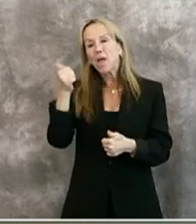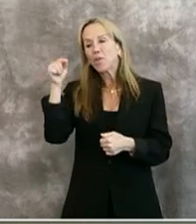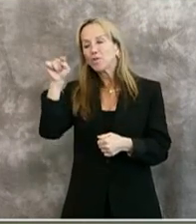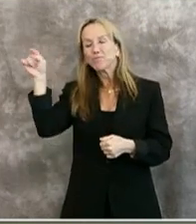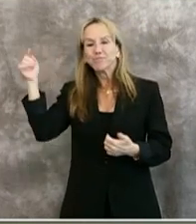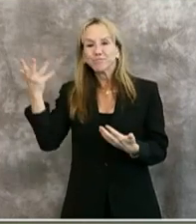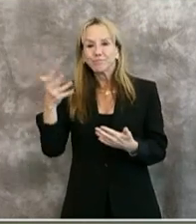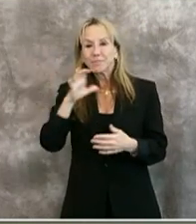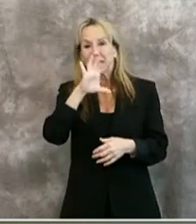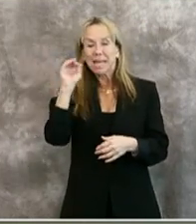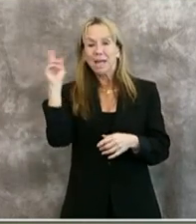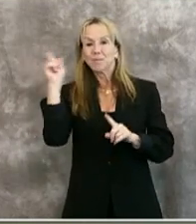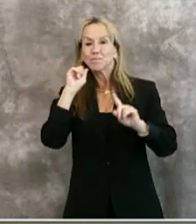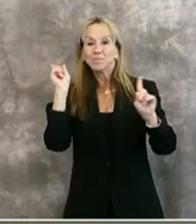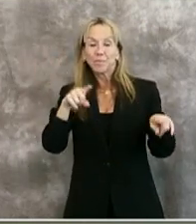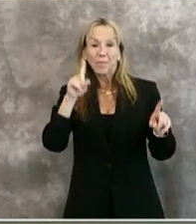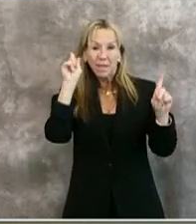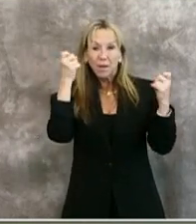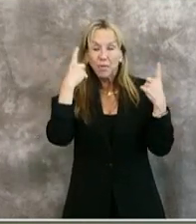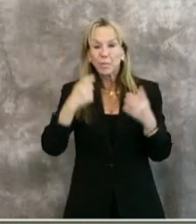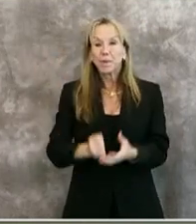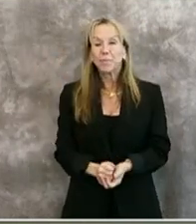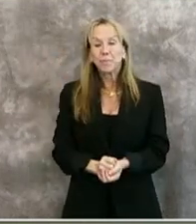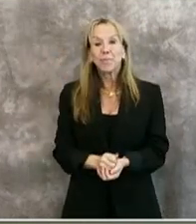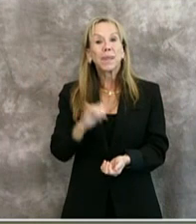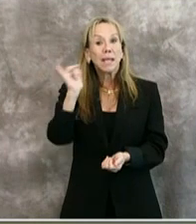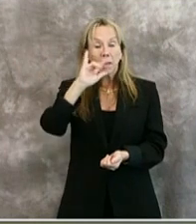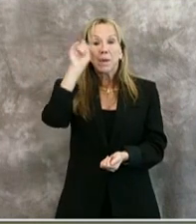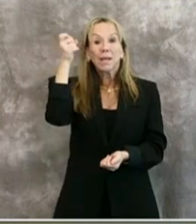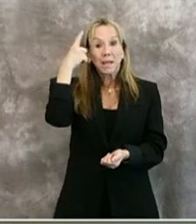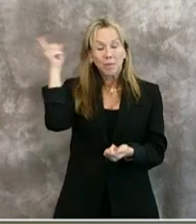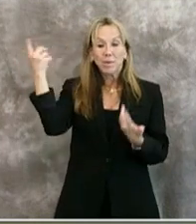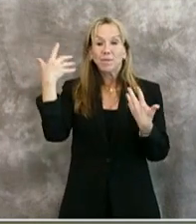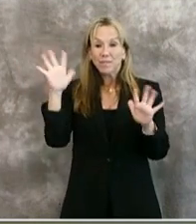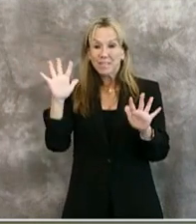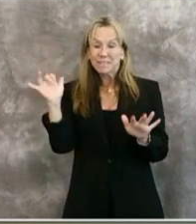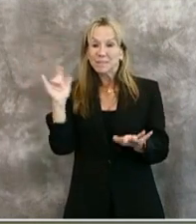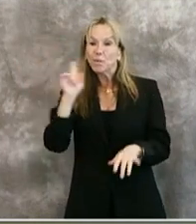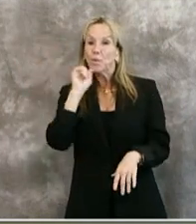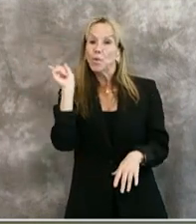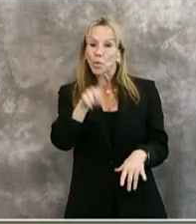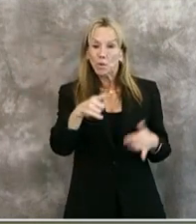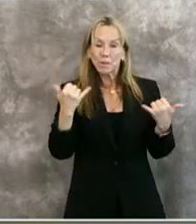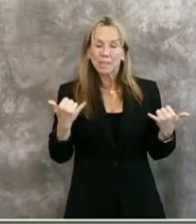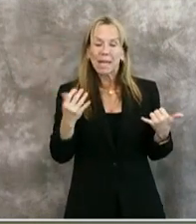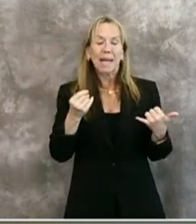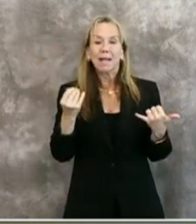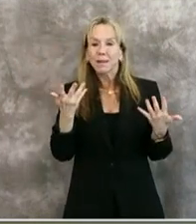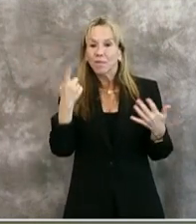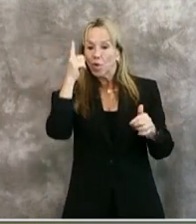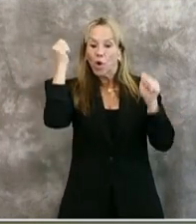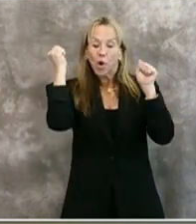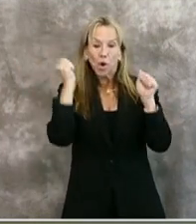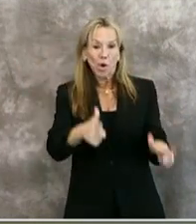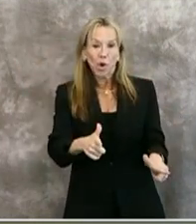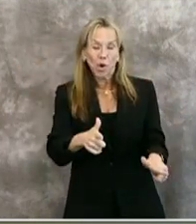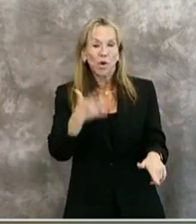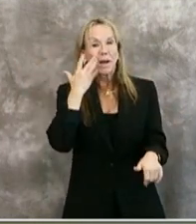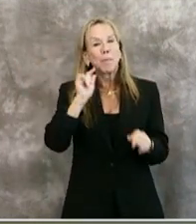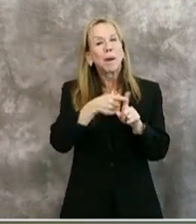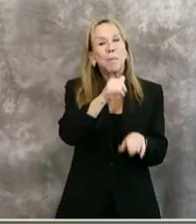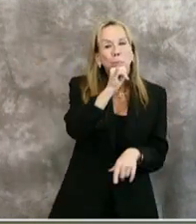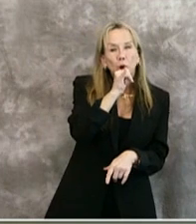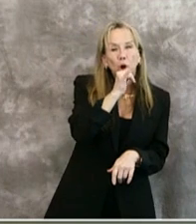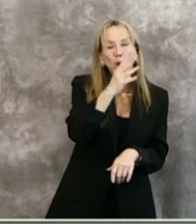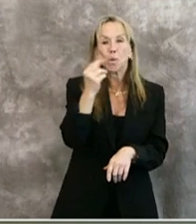The governor also made the previous statewide restrictions that we've already been subject to applicable to all counties in California around bars and